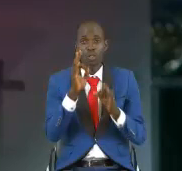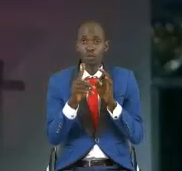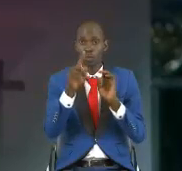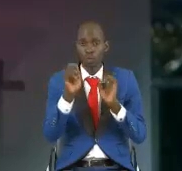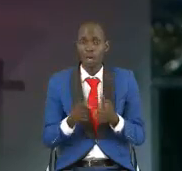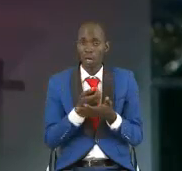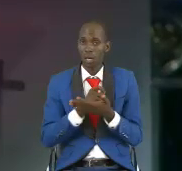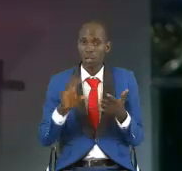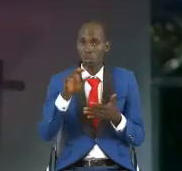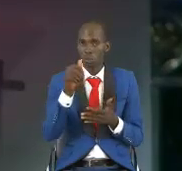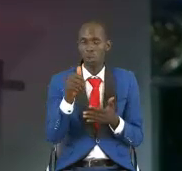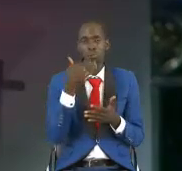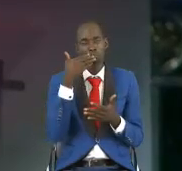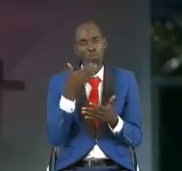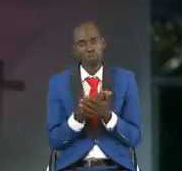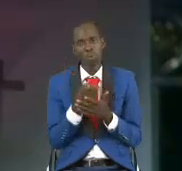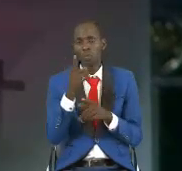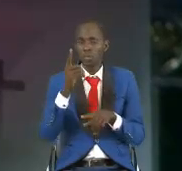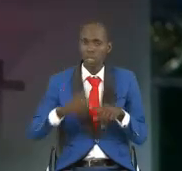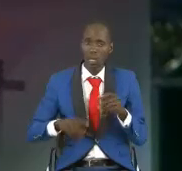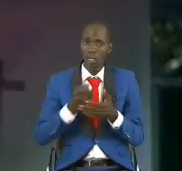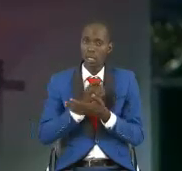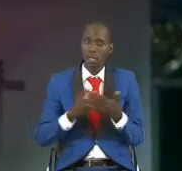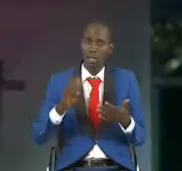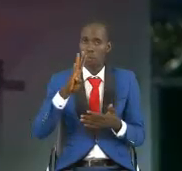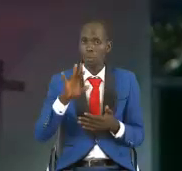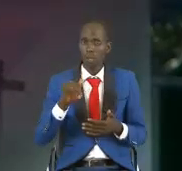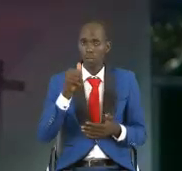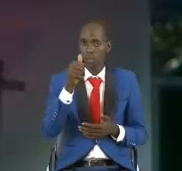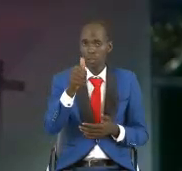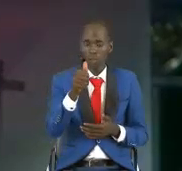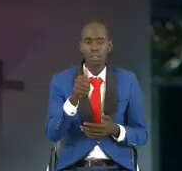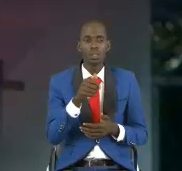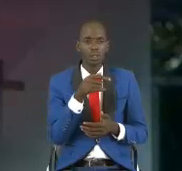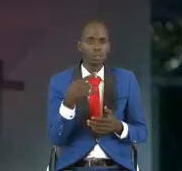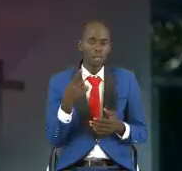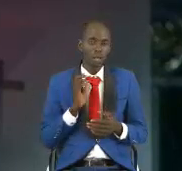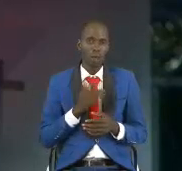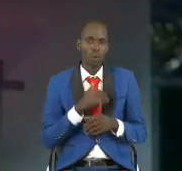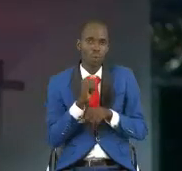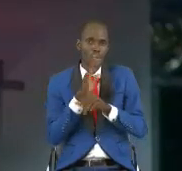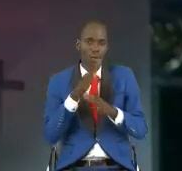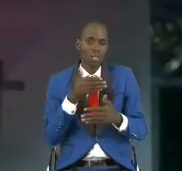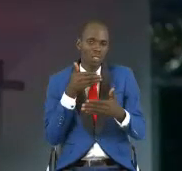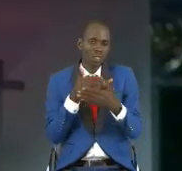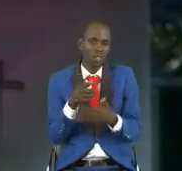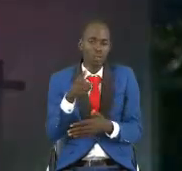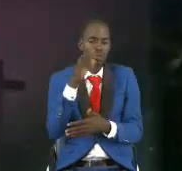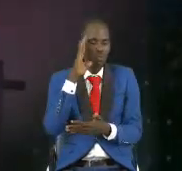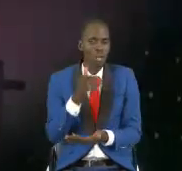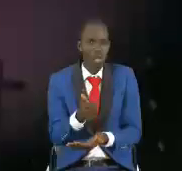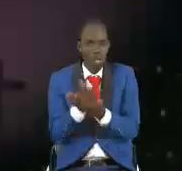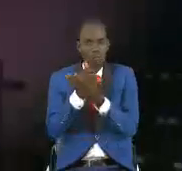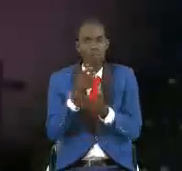write. Those who cannot write, you can help them to write. Let's give